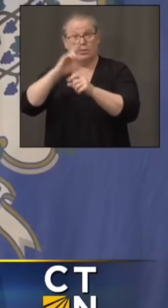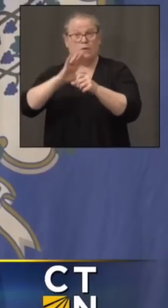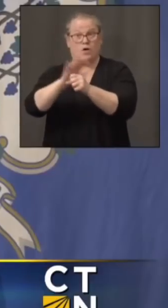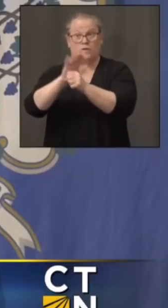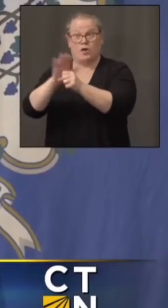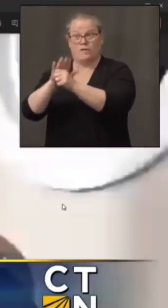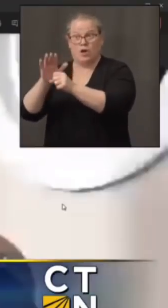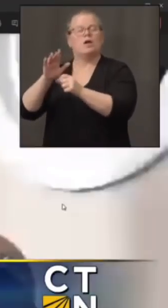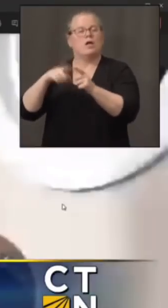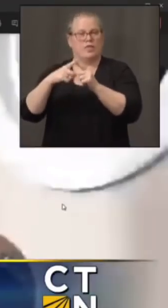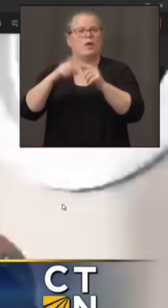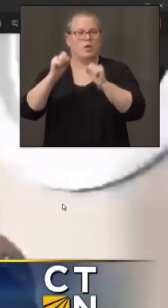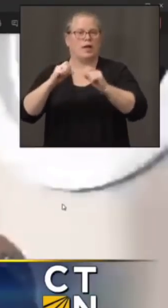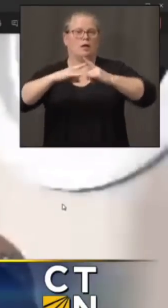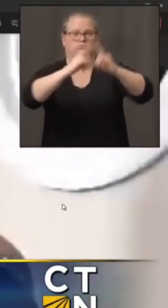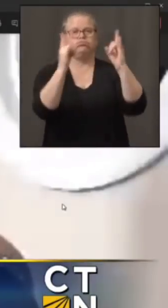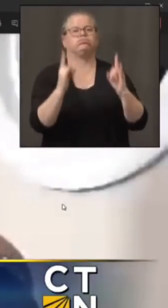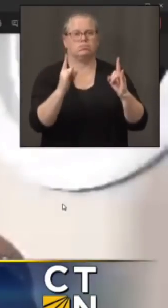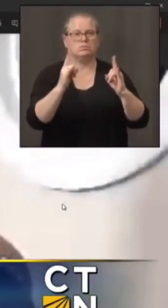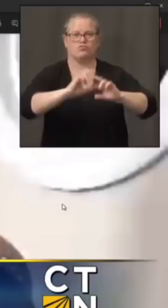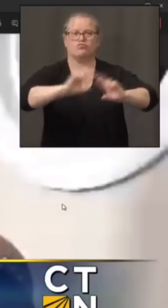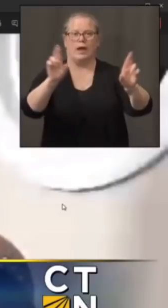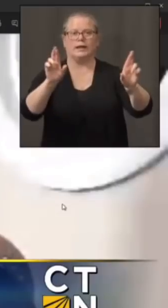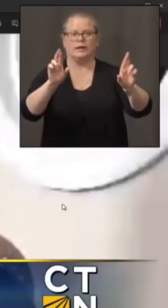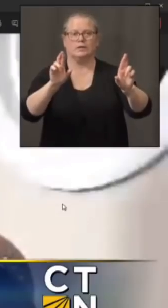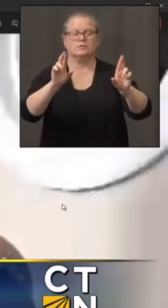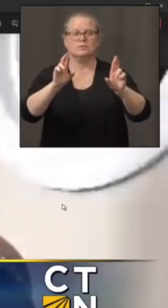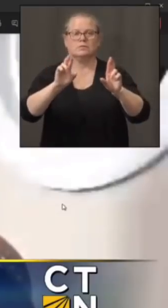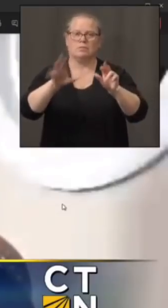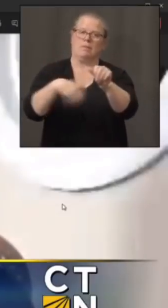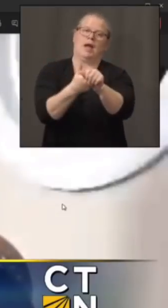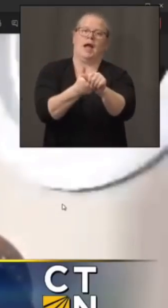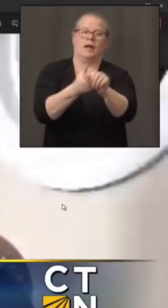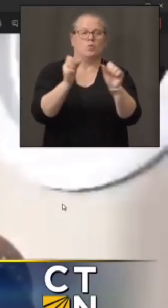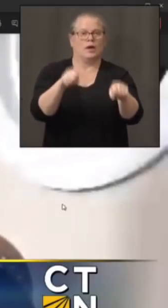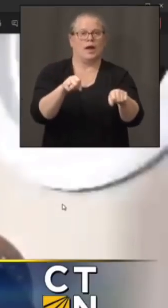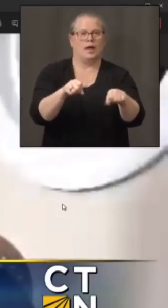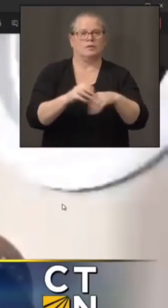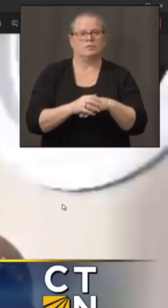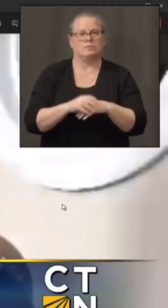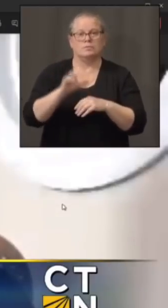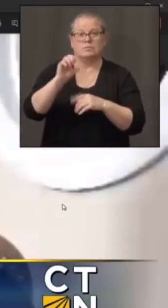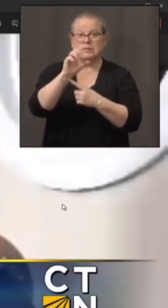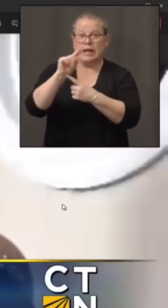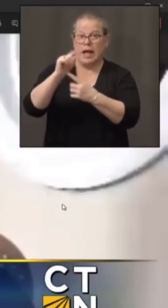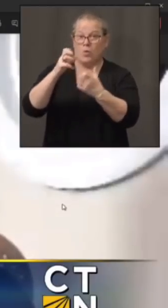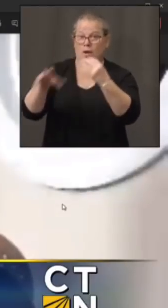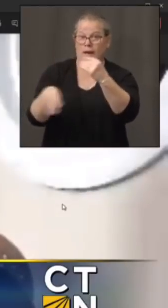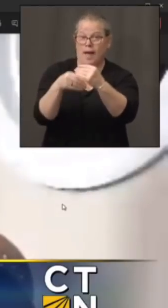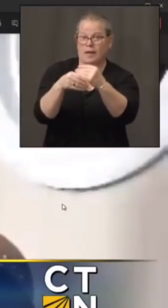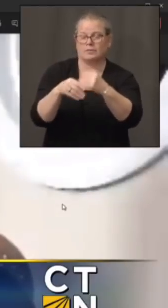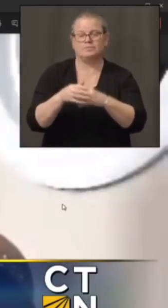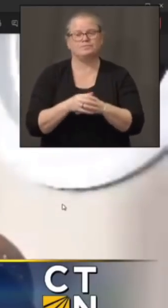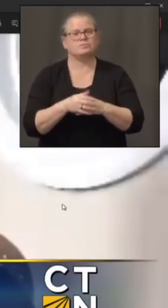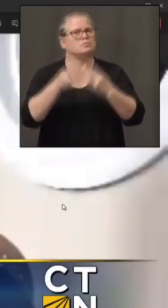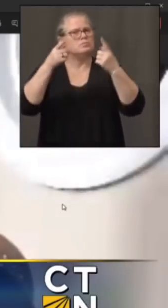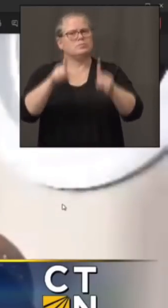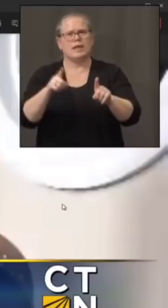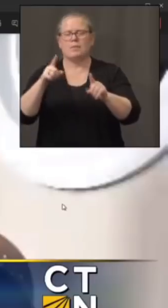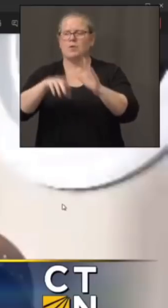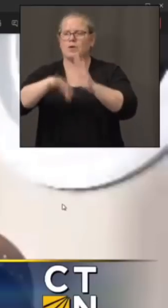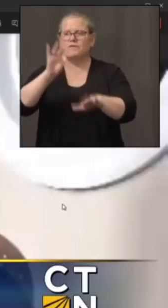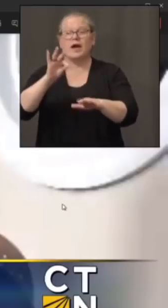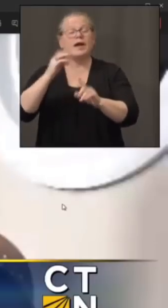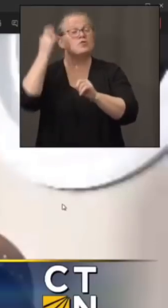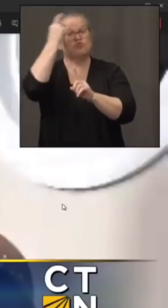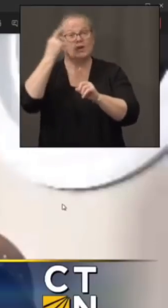in-hospital mortality has been cut dramatically, probably in half. And the data is starting to come out that demonstrates that. And that's just owes to improvements in